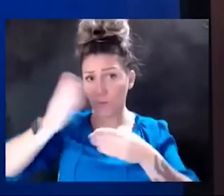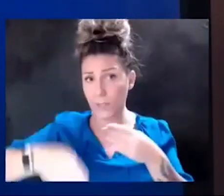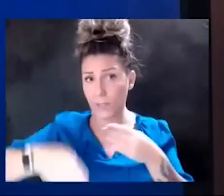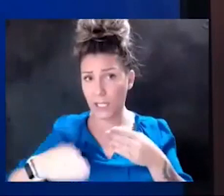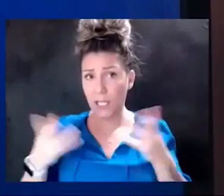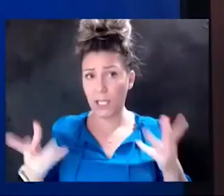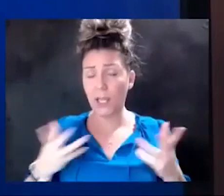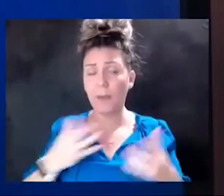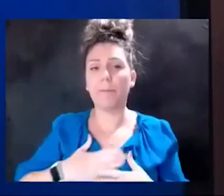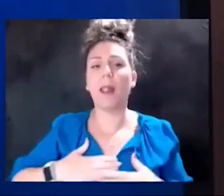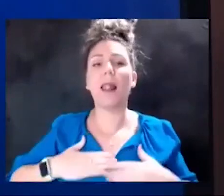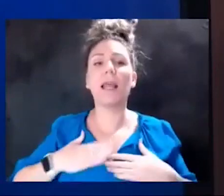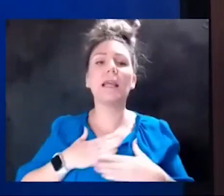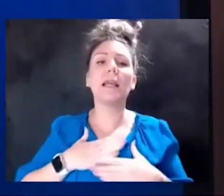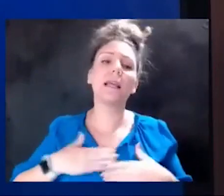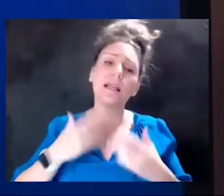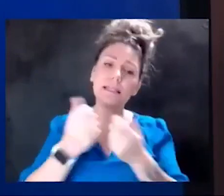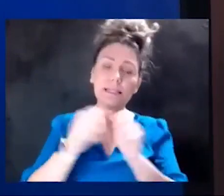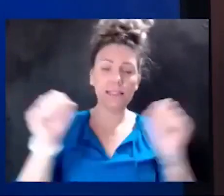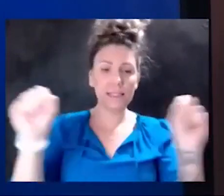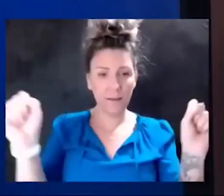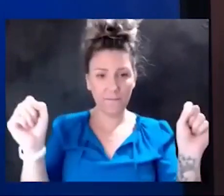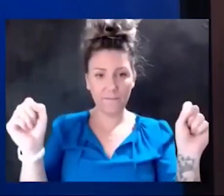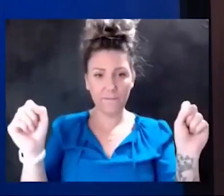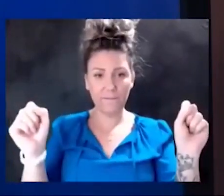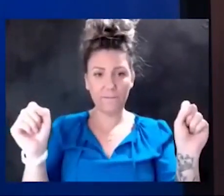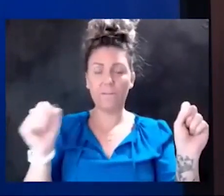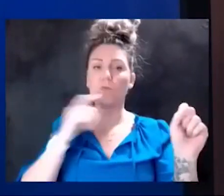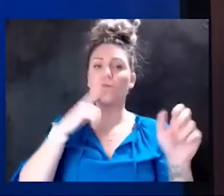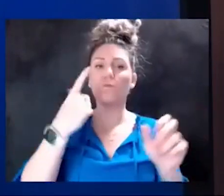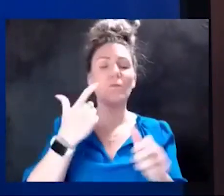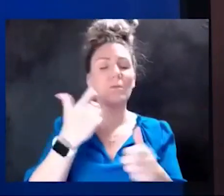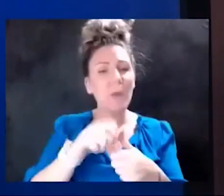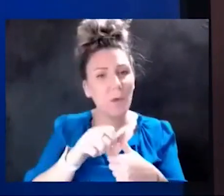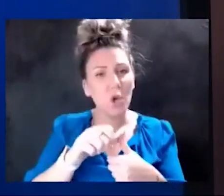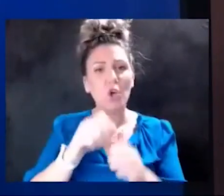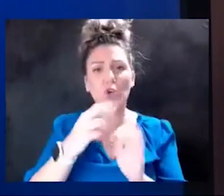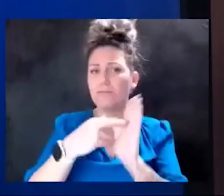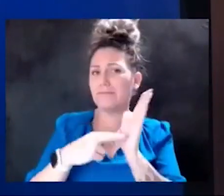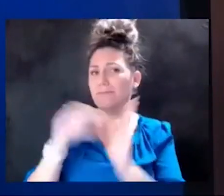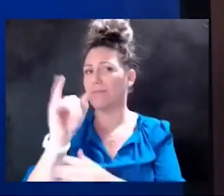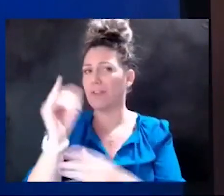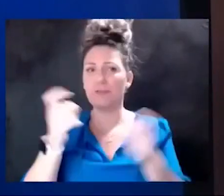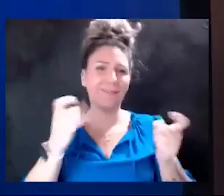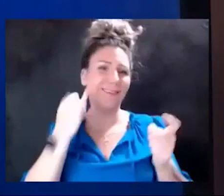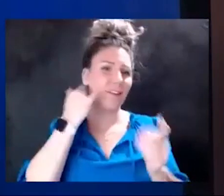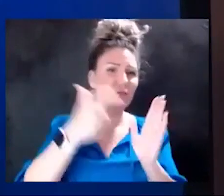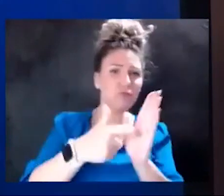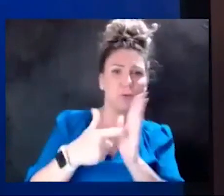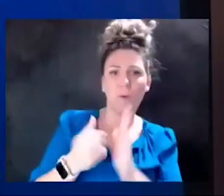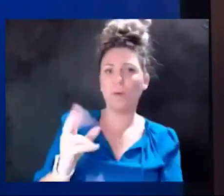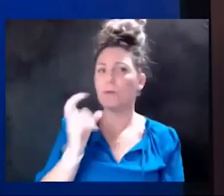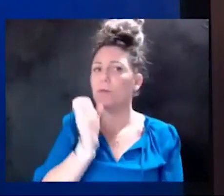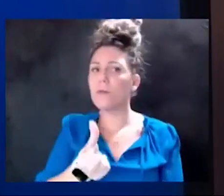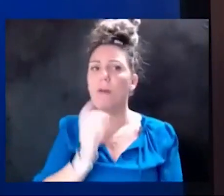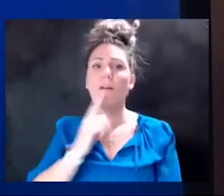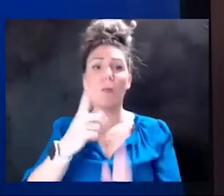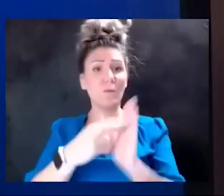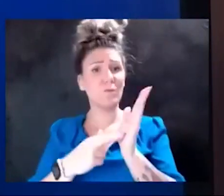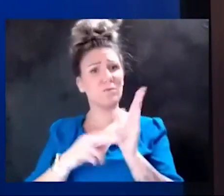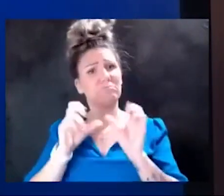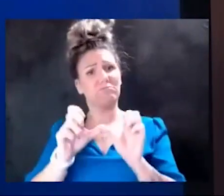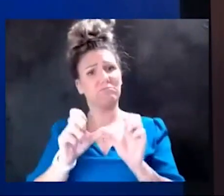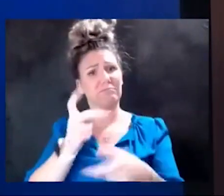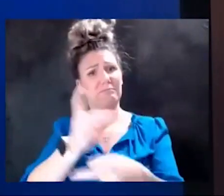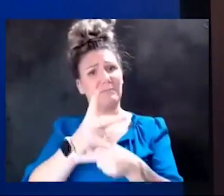be safe. And remember, the rules of infection control, whether they're required or not, are the rules that keep you safe, and you can make sure you stay